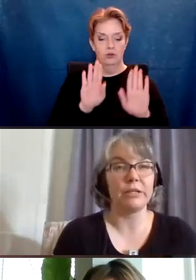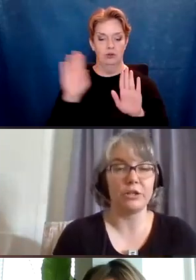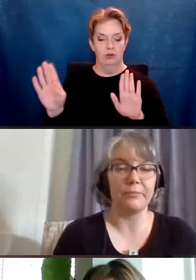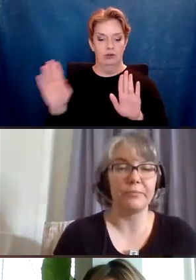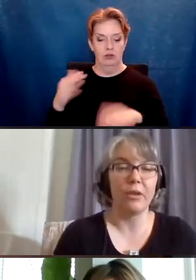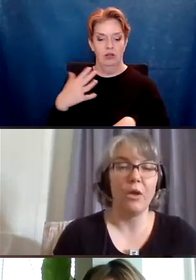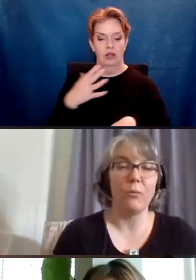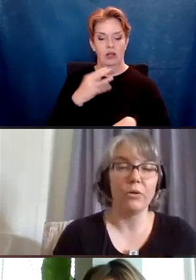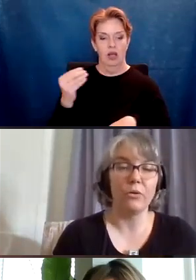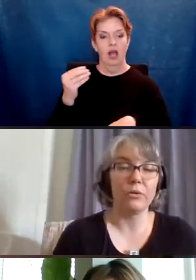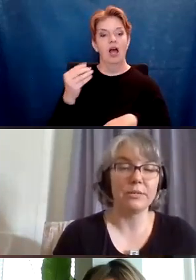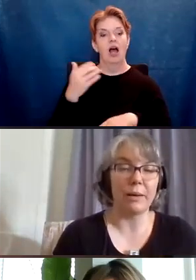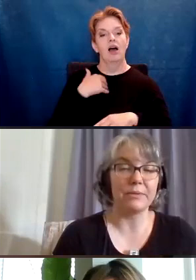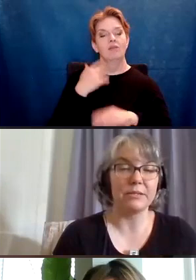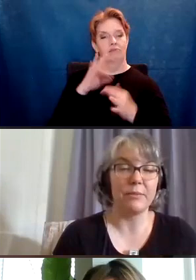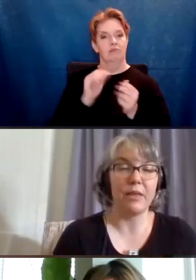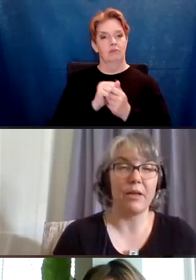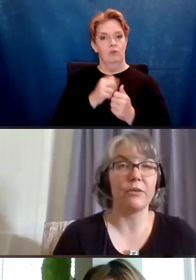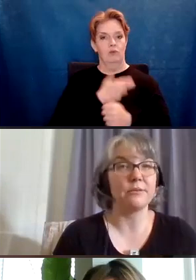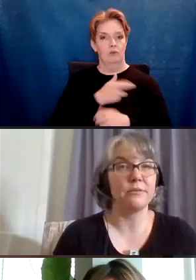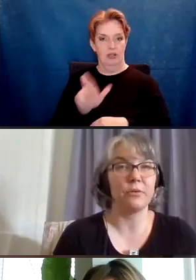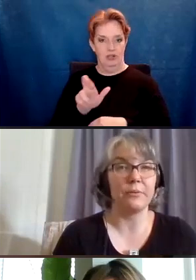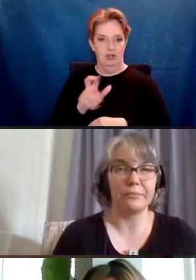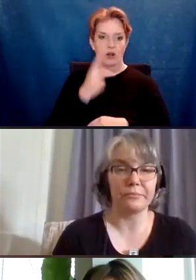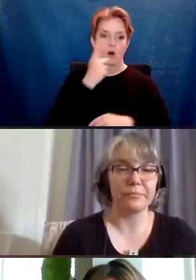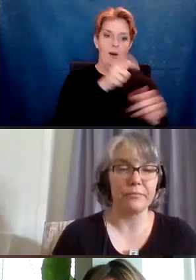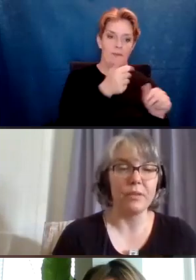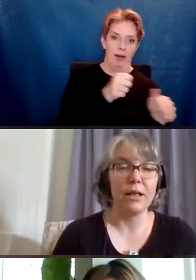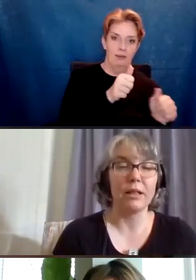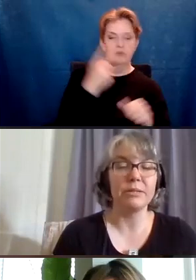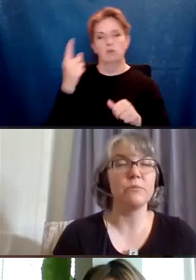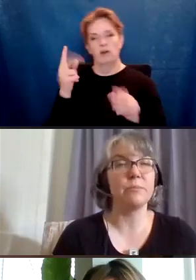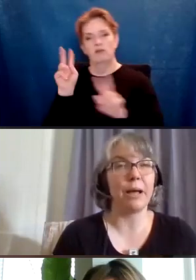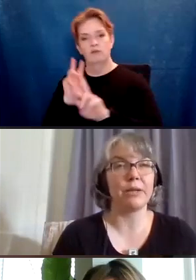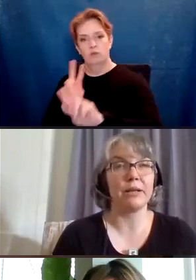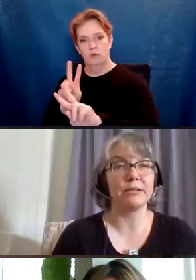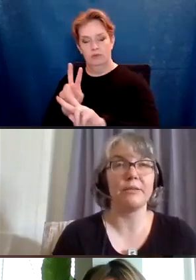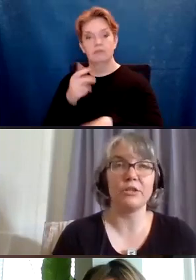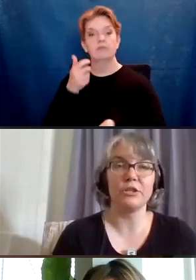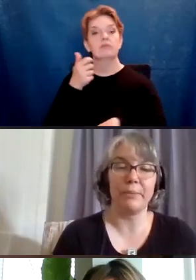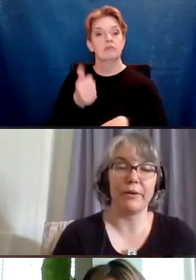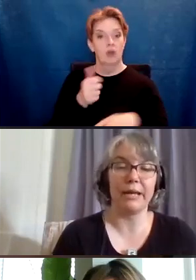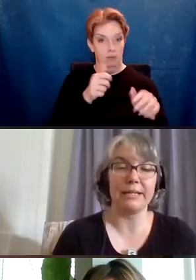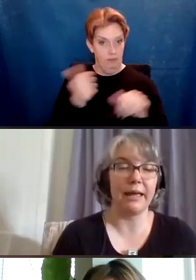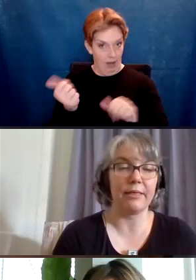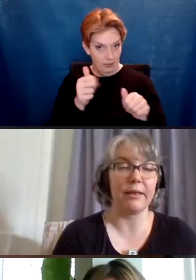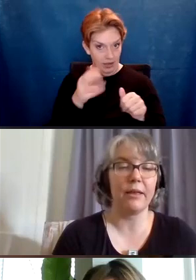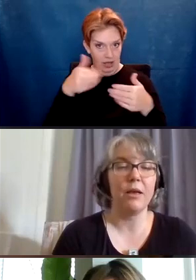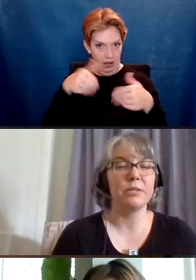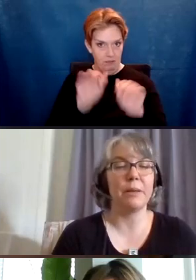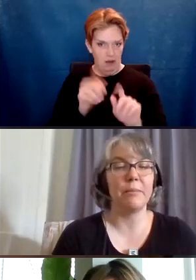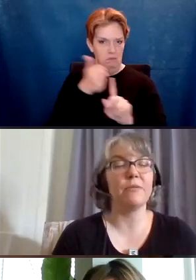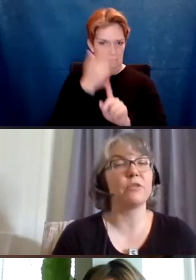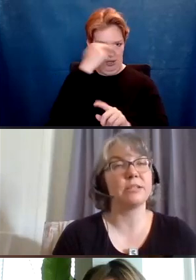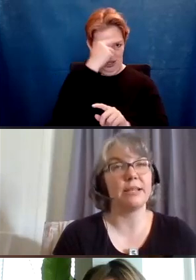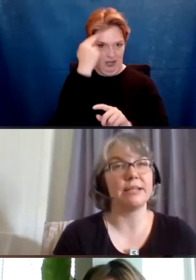about religion. One corner is a baptism and the other is a funeral. Clementine was baptized and eventually buried as a Catholic,